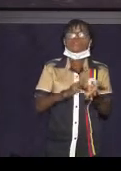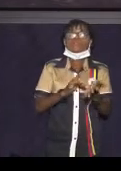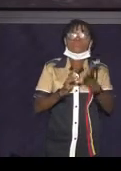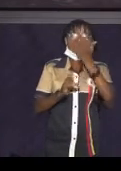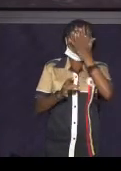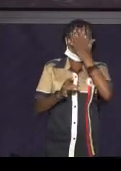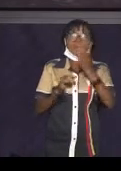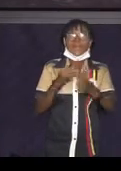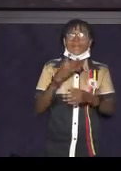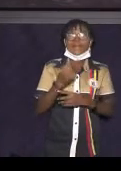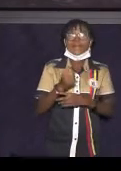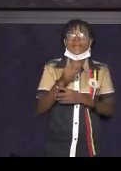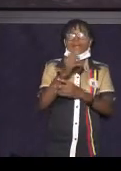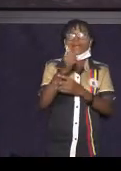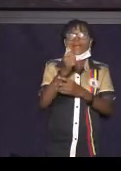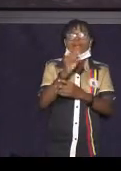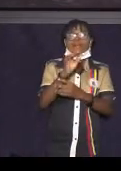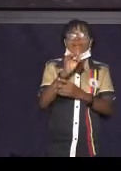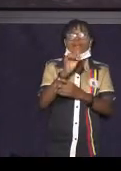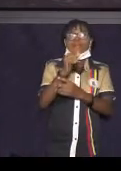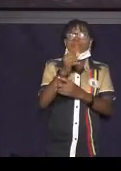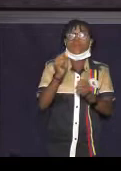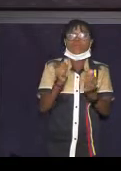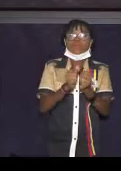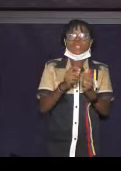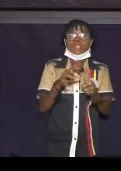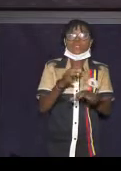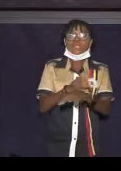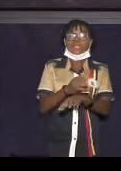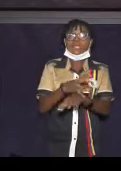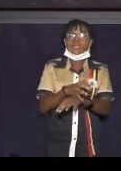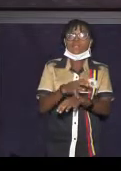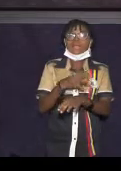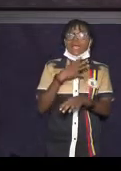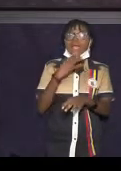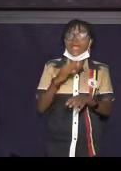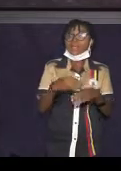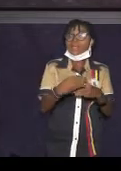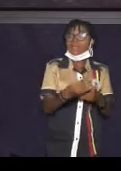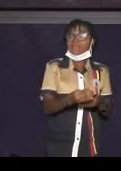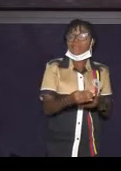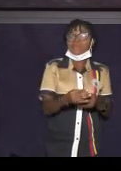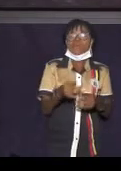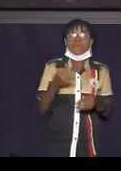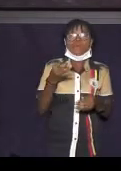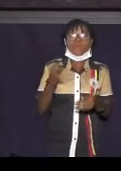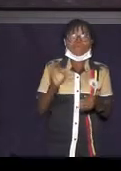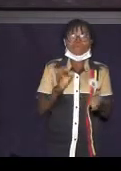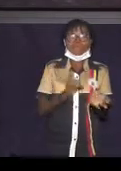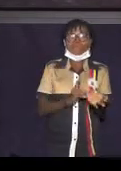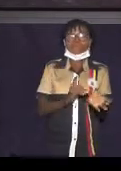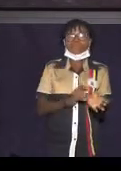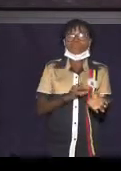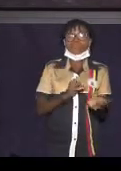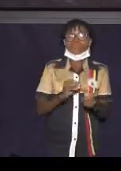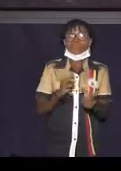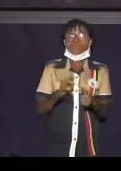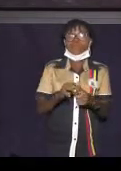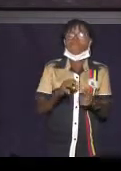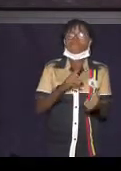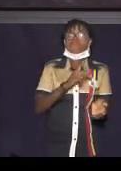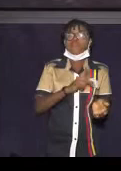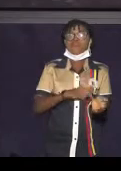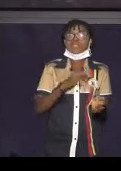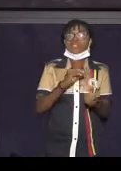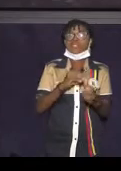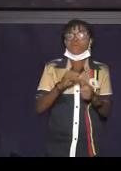drugs and other substances without the advice and prescription of doctors, pharmacists, and